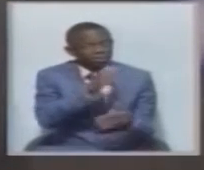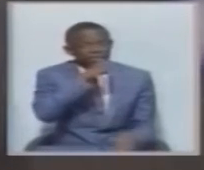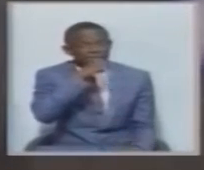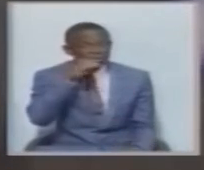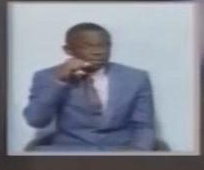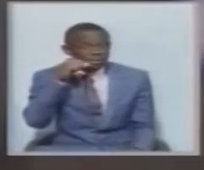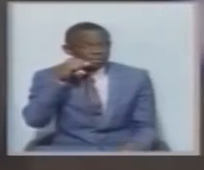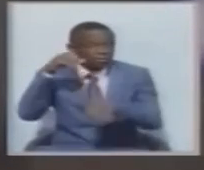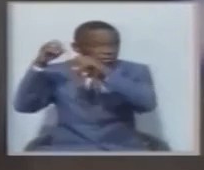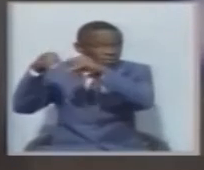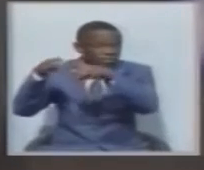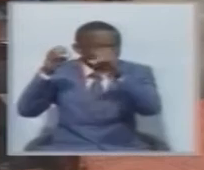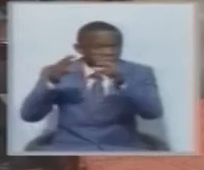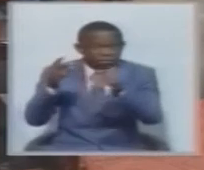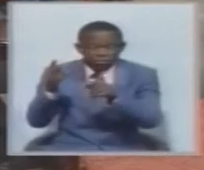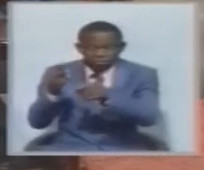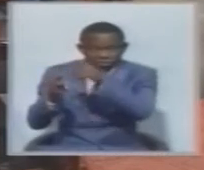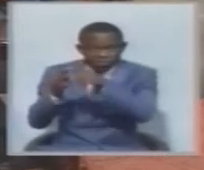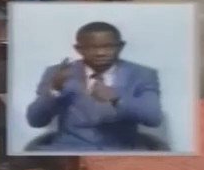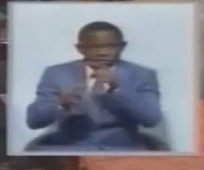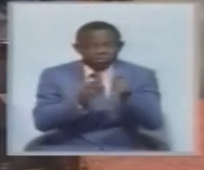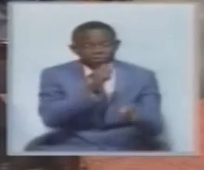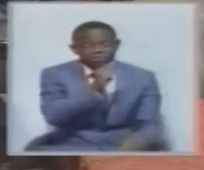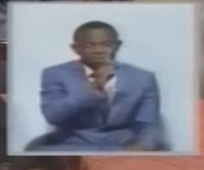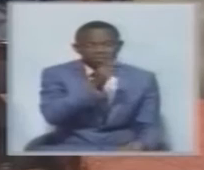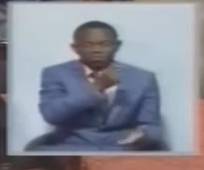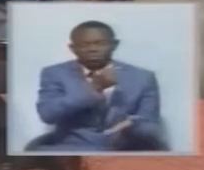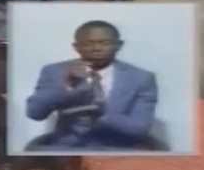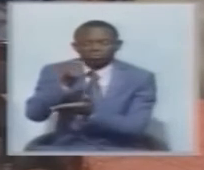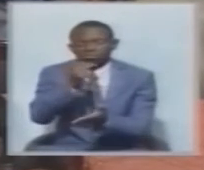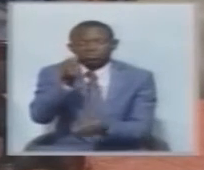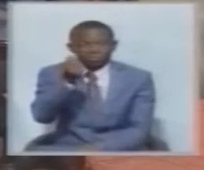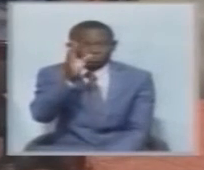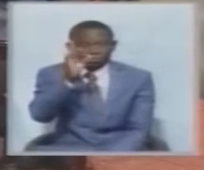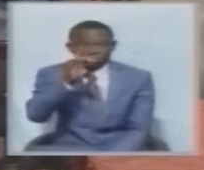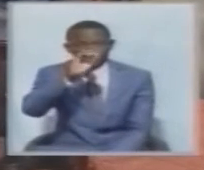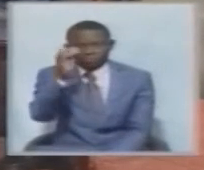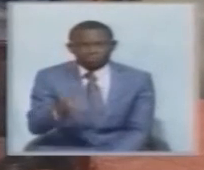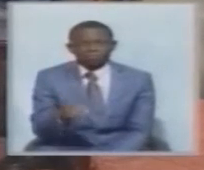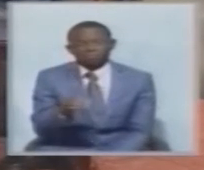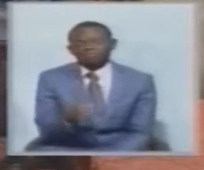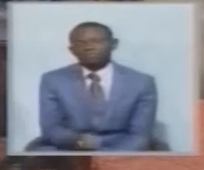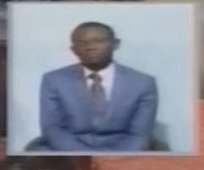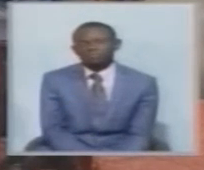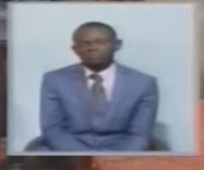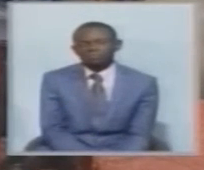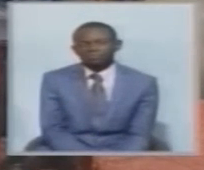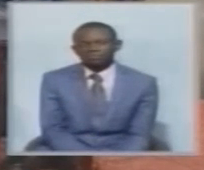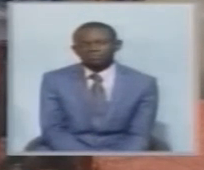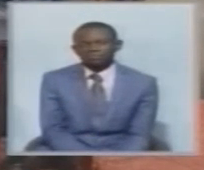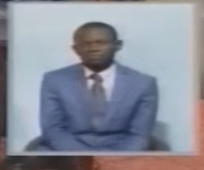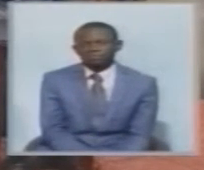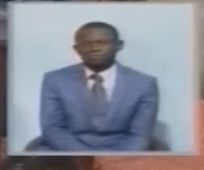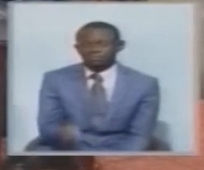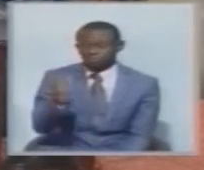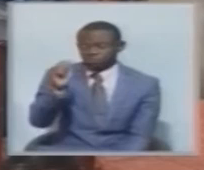terms of funding that we've got from ADB. Yeah, well, I think what is important to understand is that ADB is not